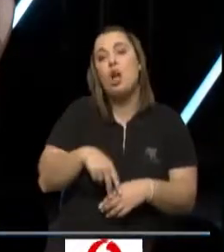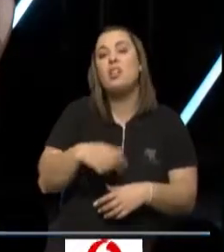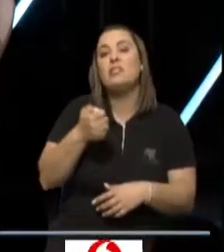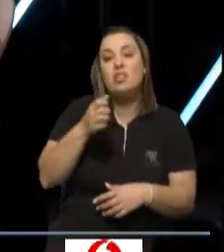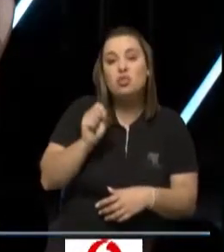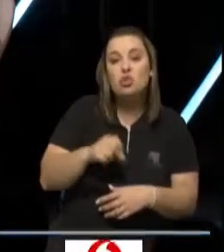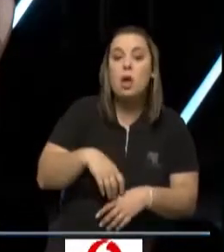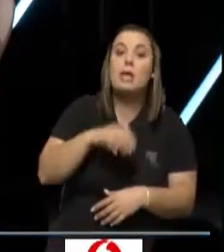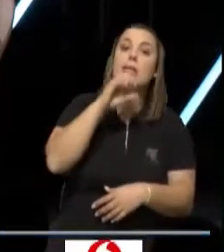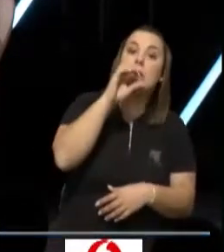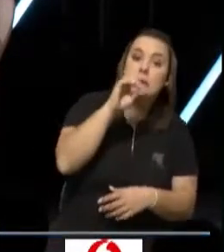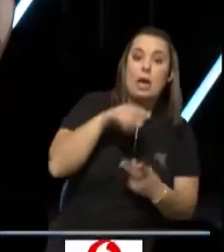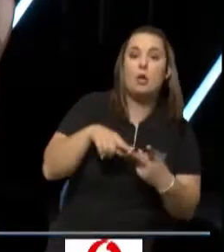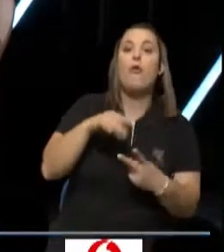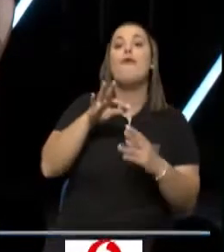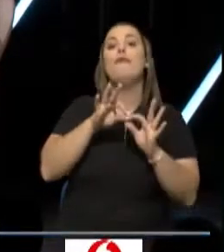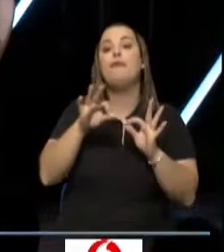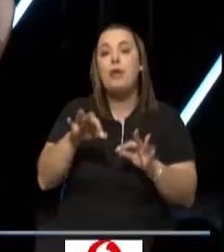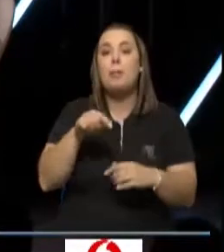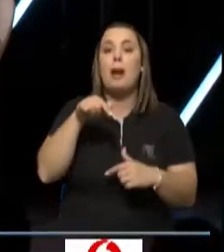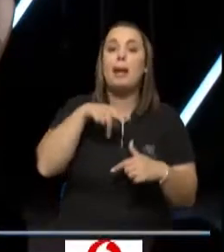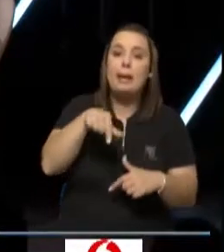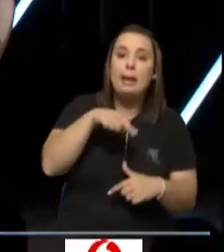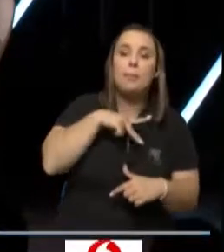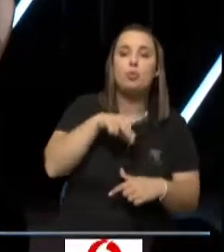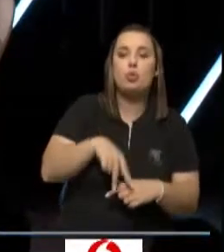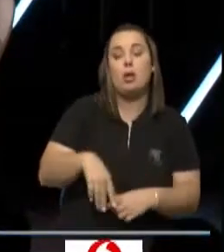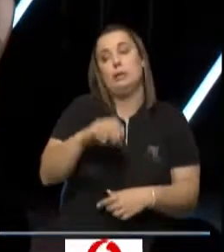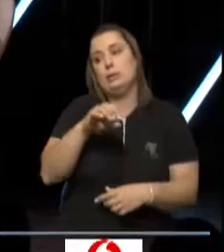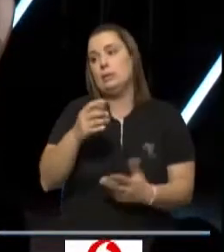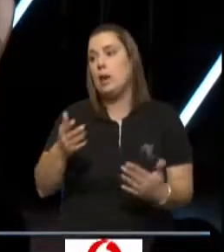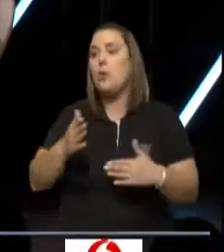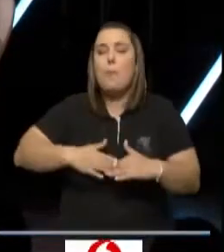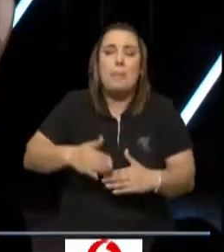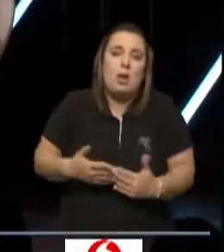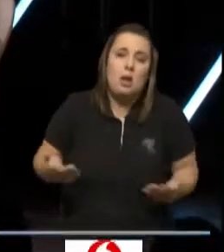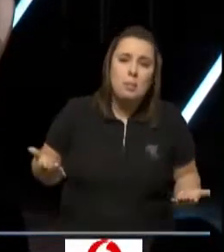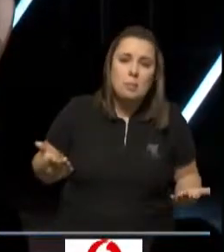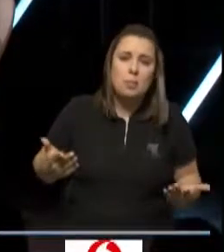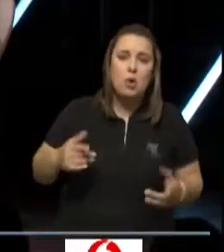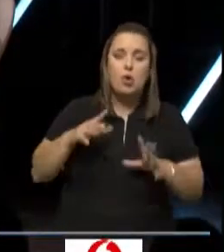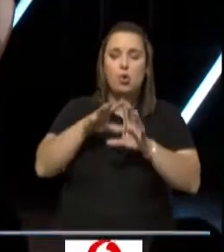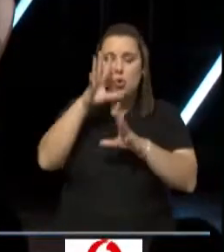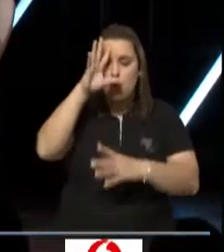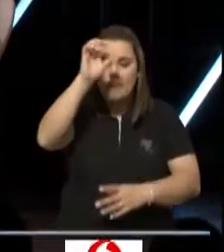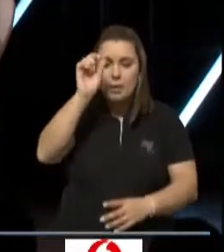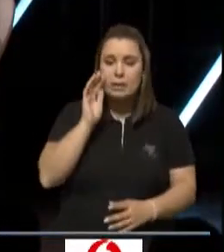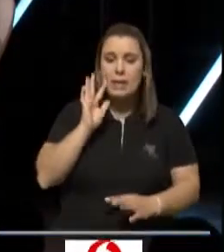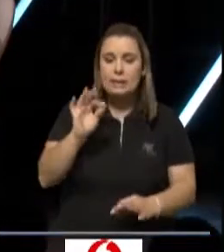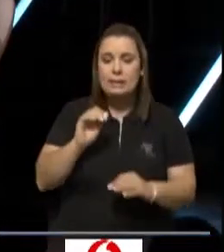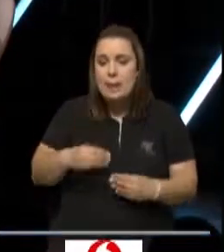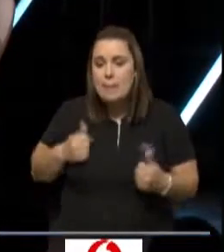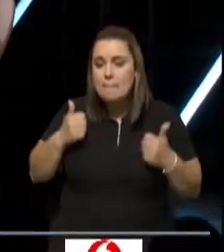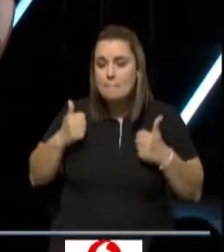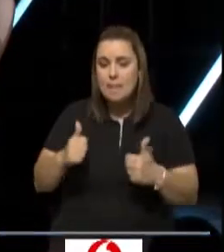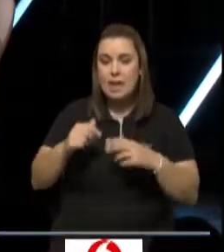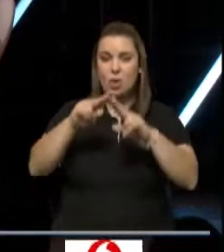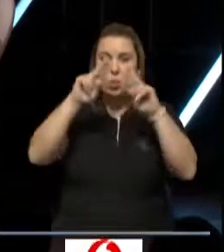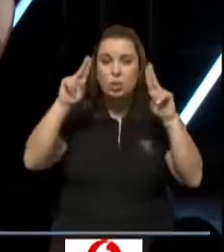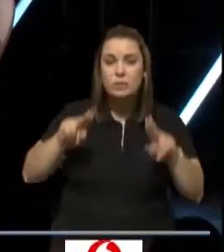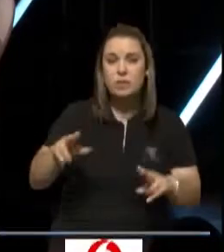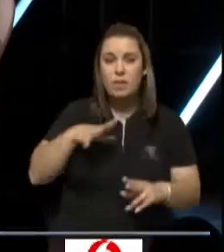and in Portugal for 5 years, for 5G and for fiber, zero. And so for